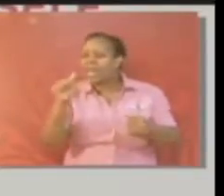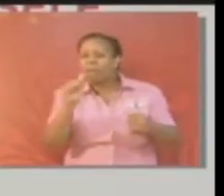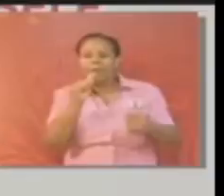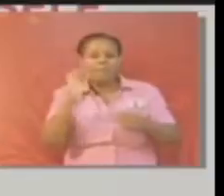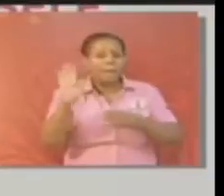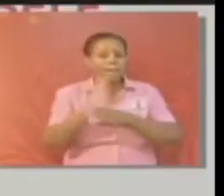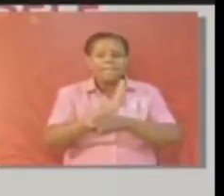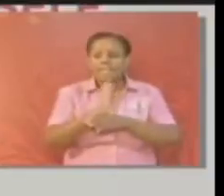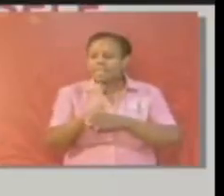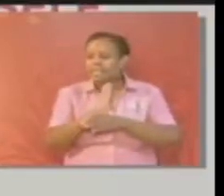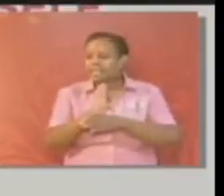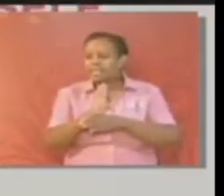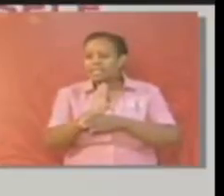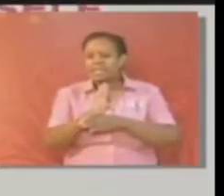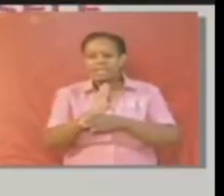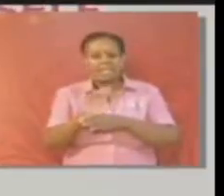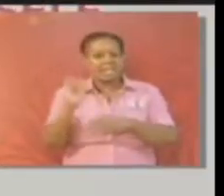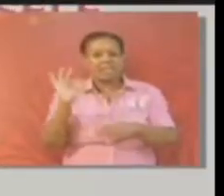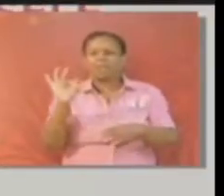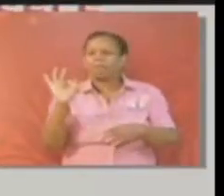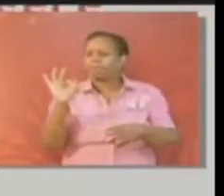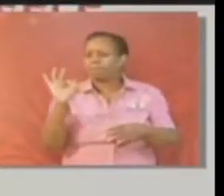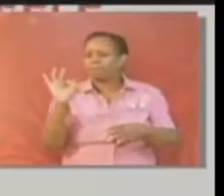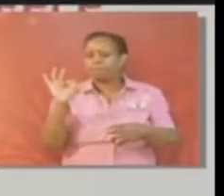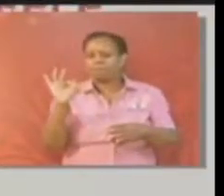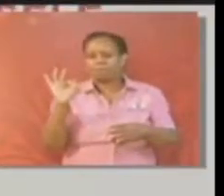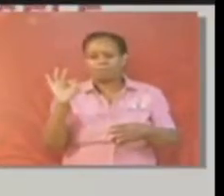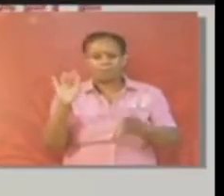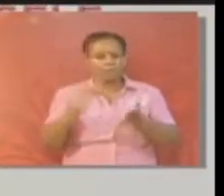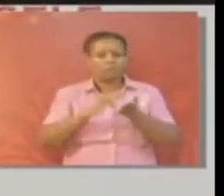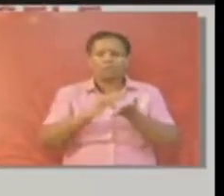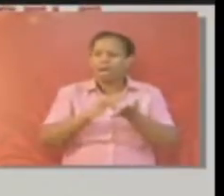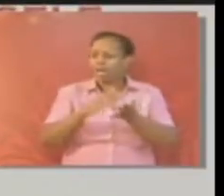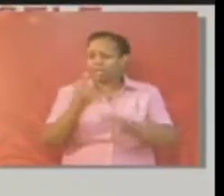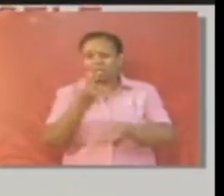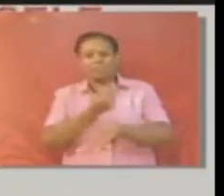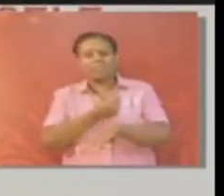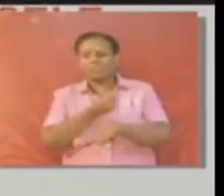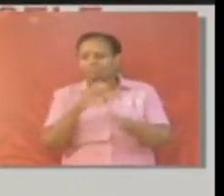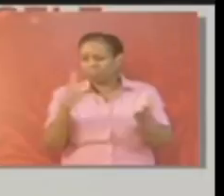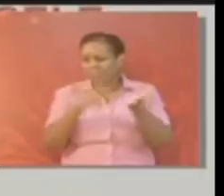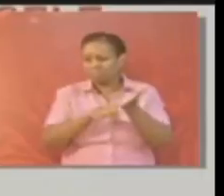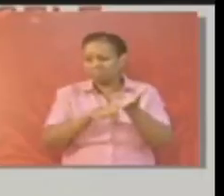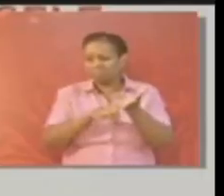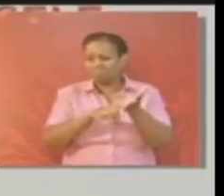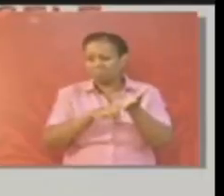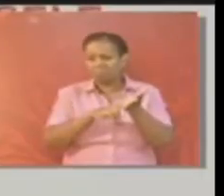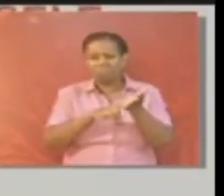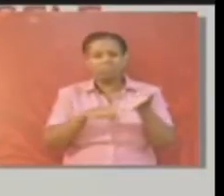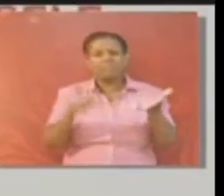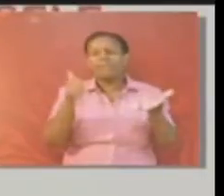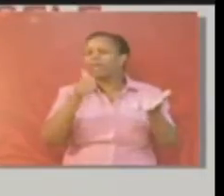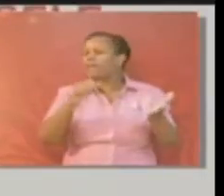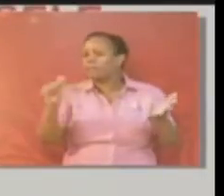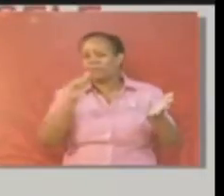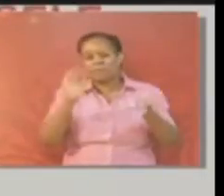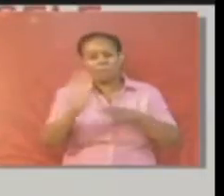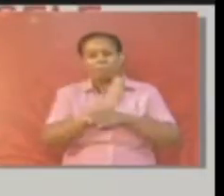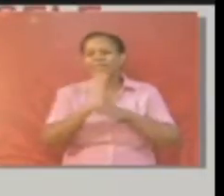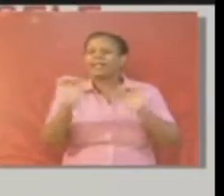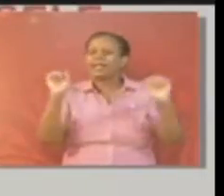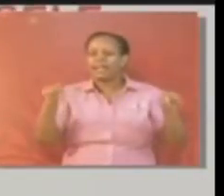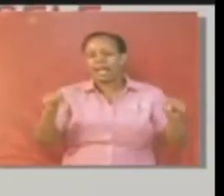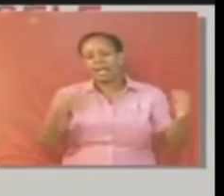a vaccine is registered, they are allowed to bring it in. So if any vaccine maker has a